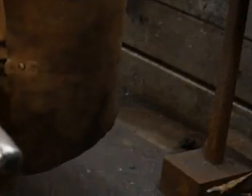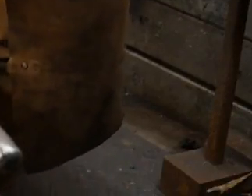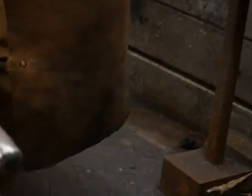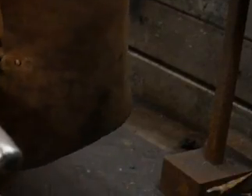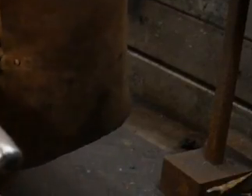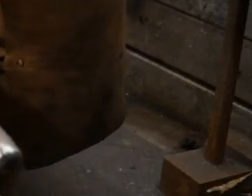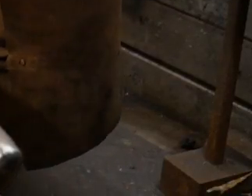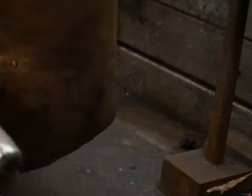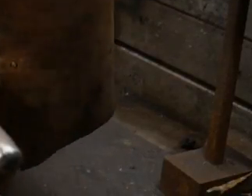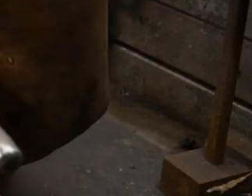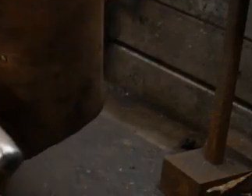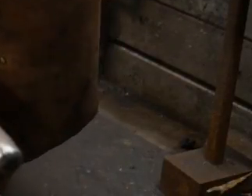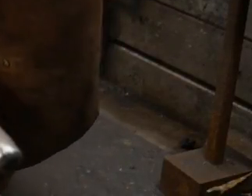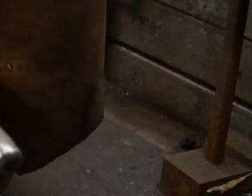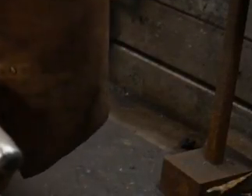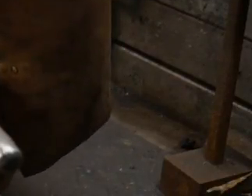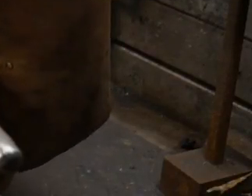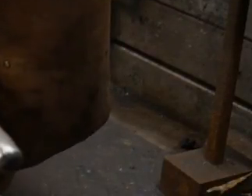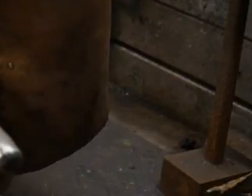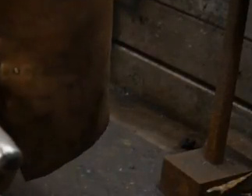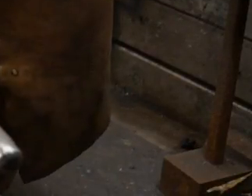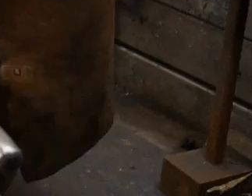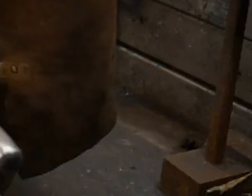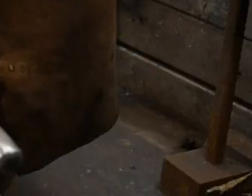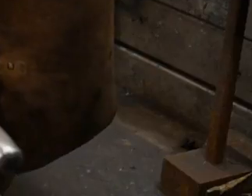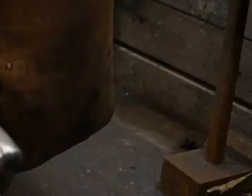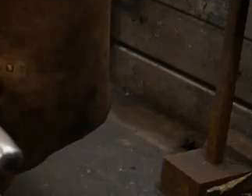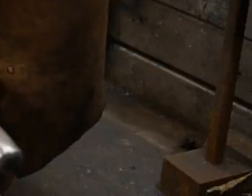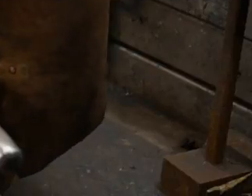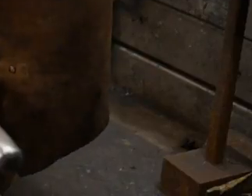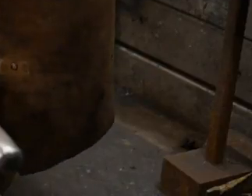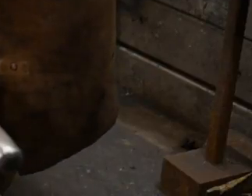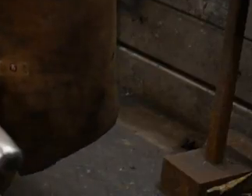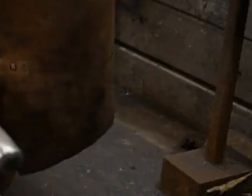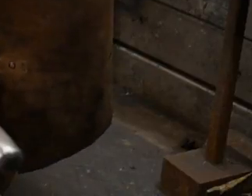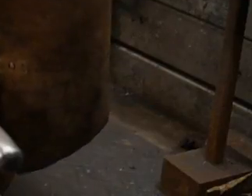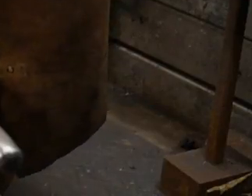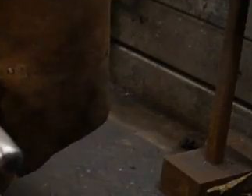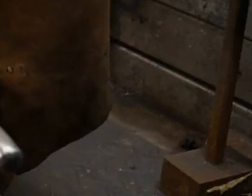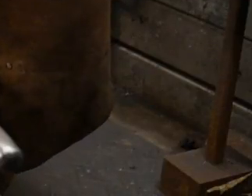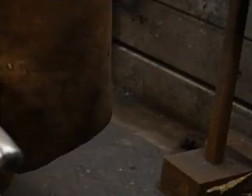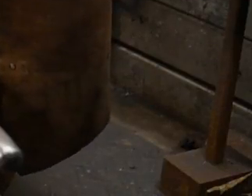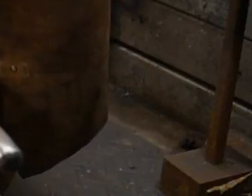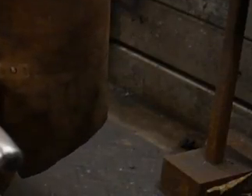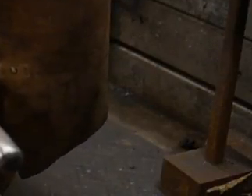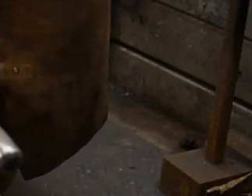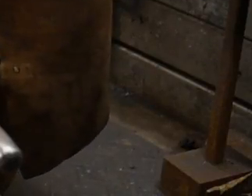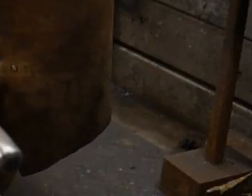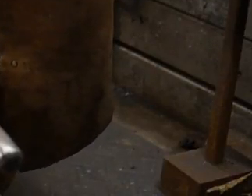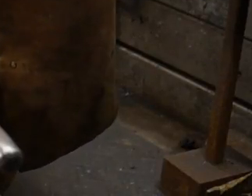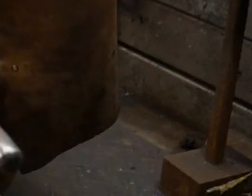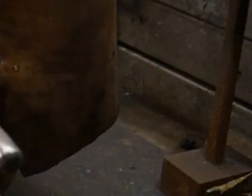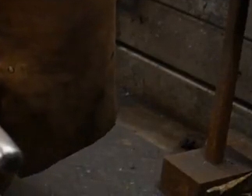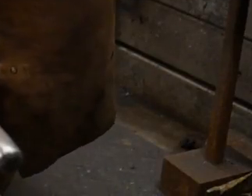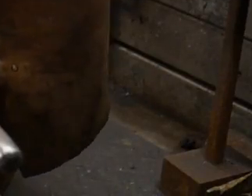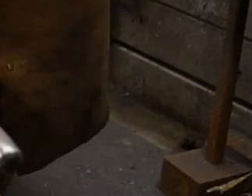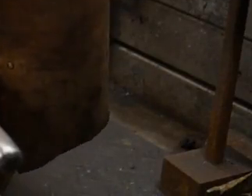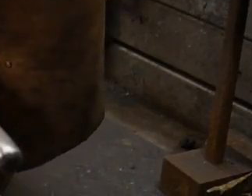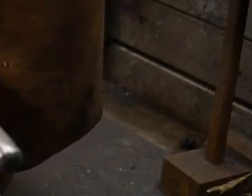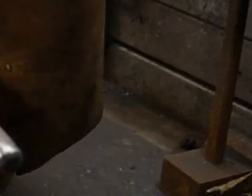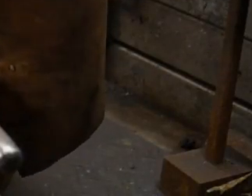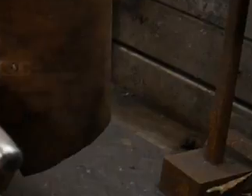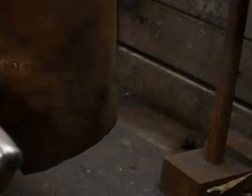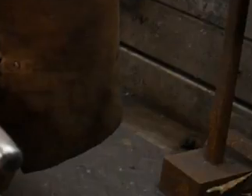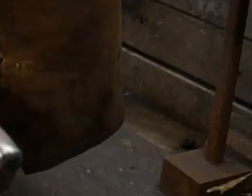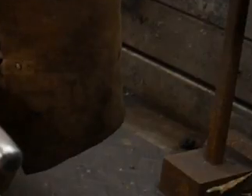would almost, if you were to weld on it, you didn't know any better, you would think that this